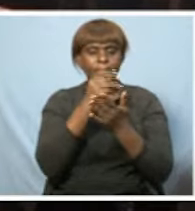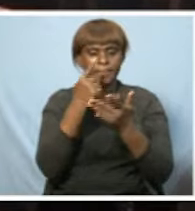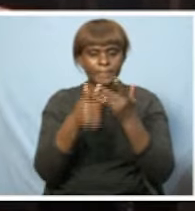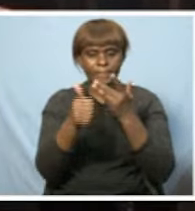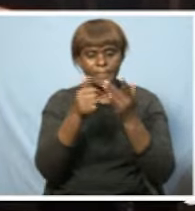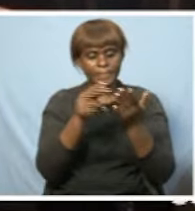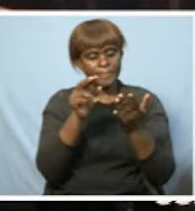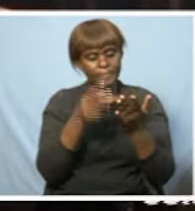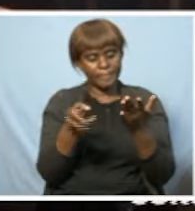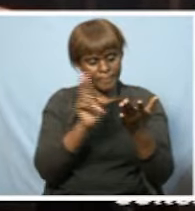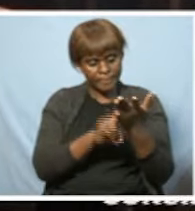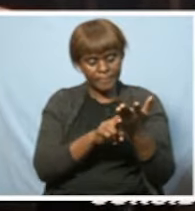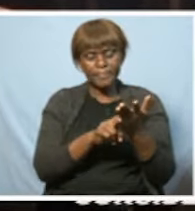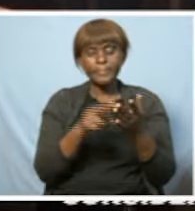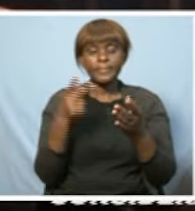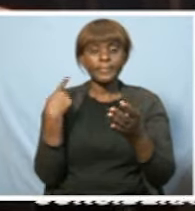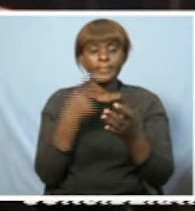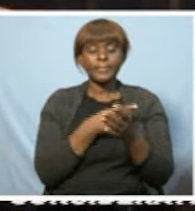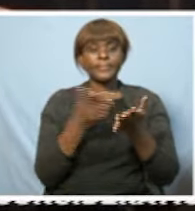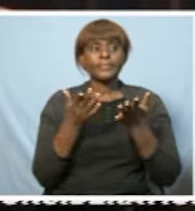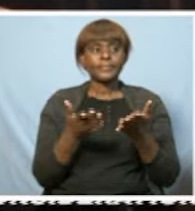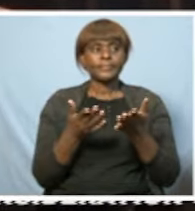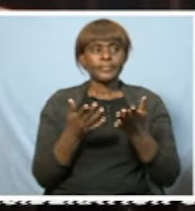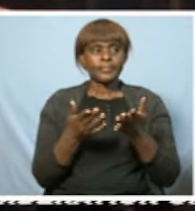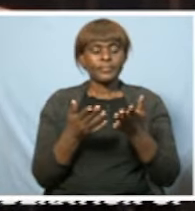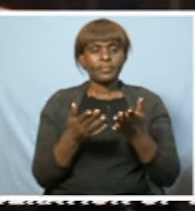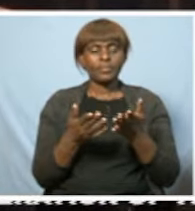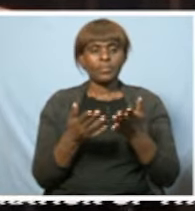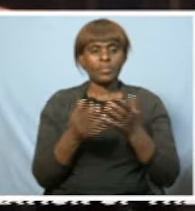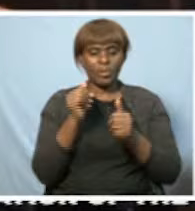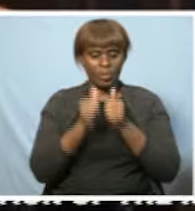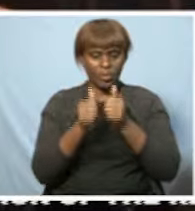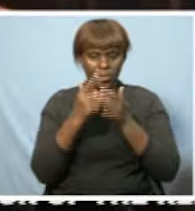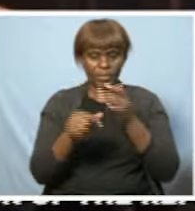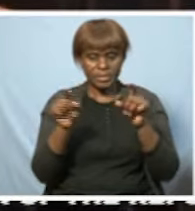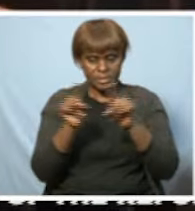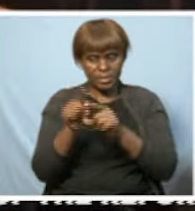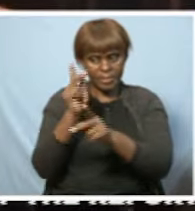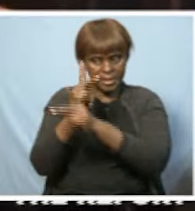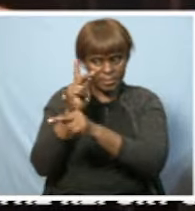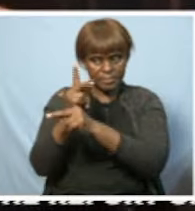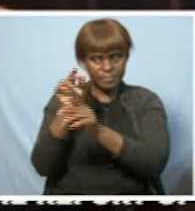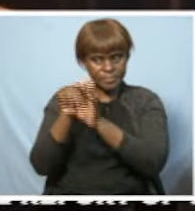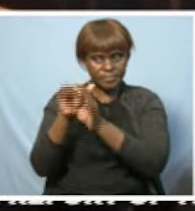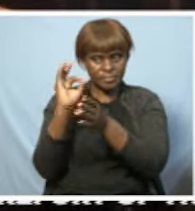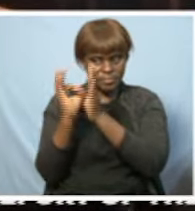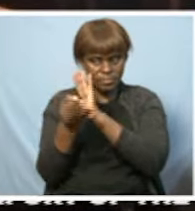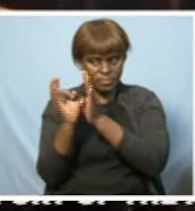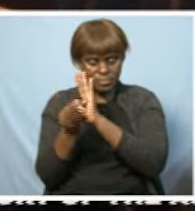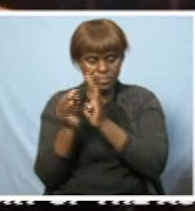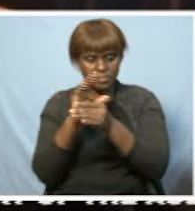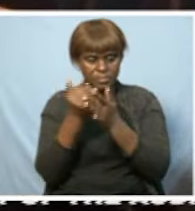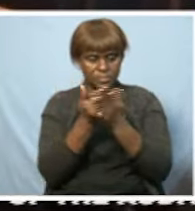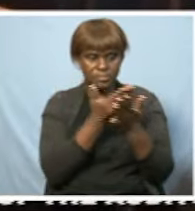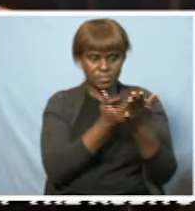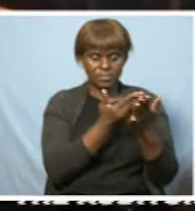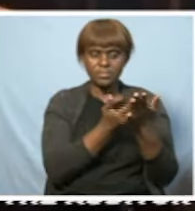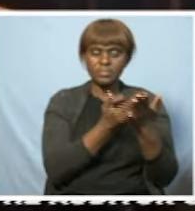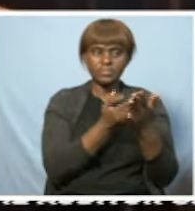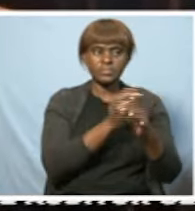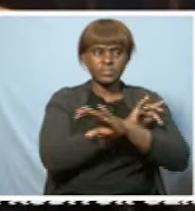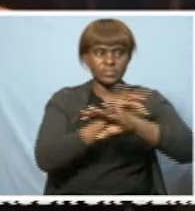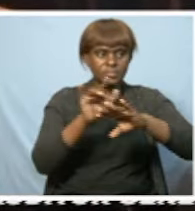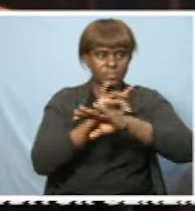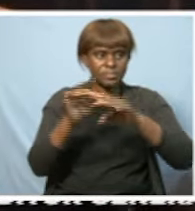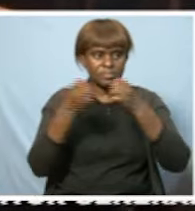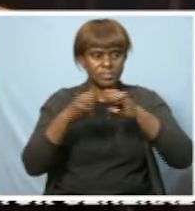leave at the Parliament here, which will be in the archives. So with all these kind of floods, even